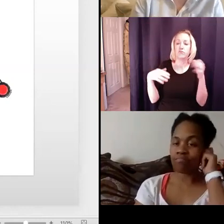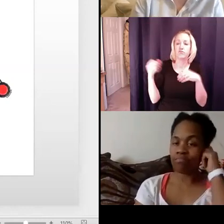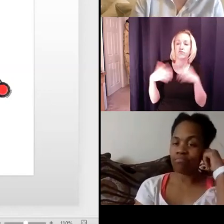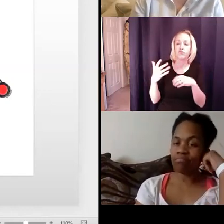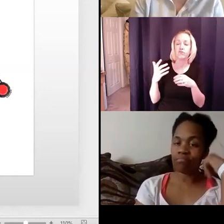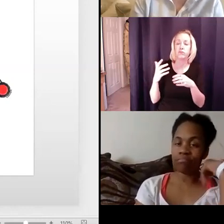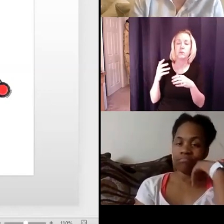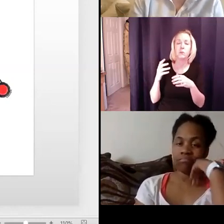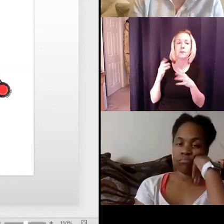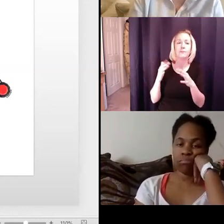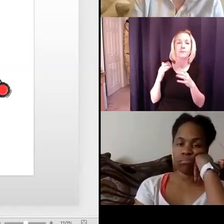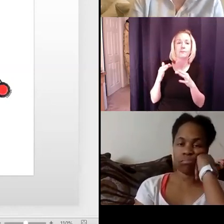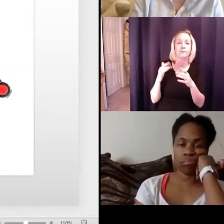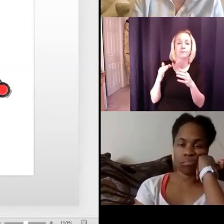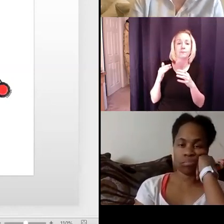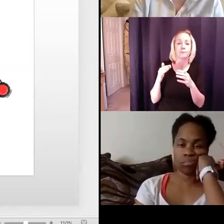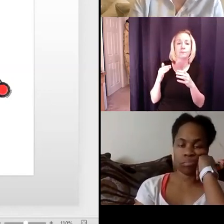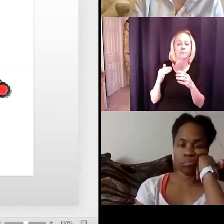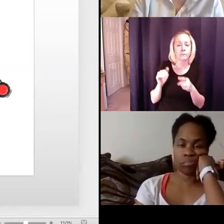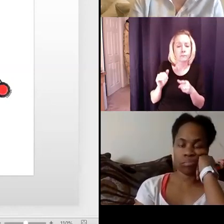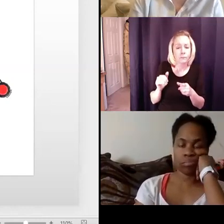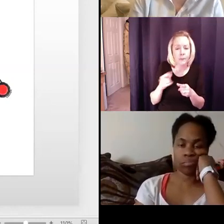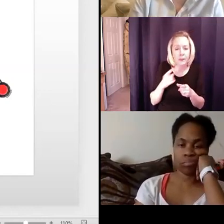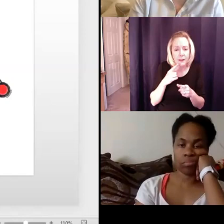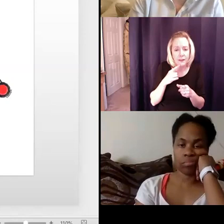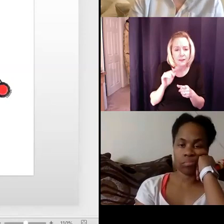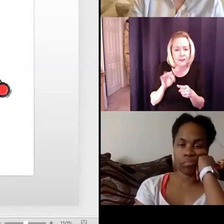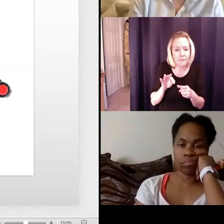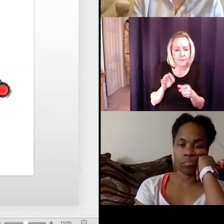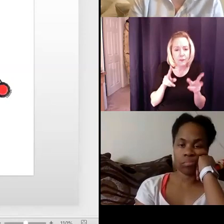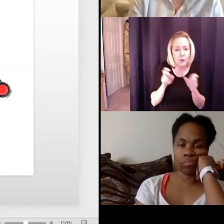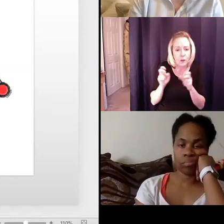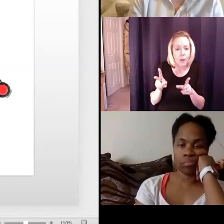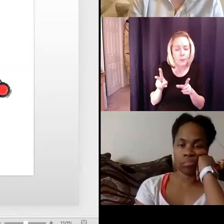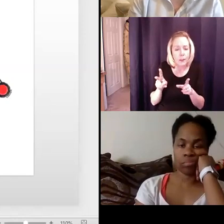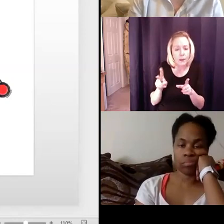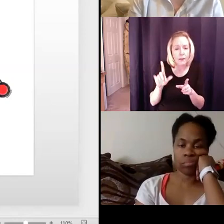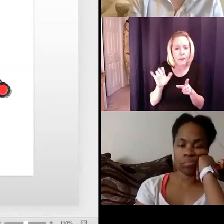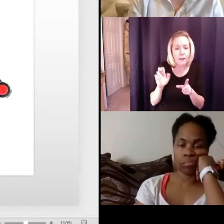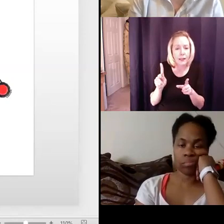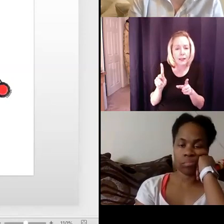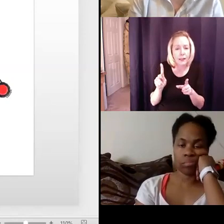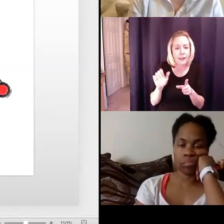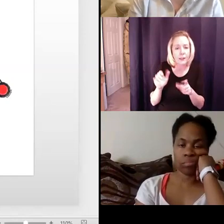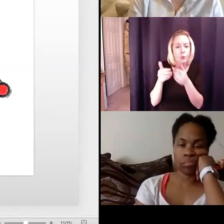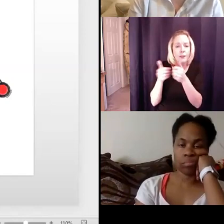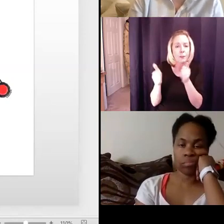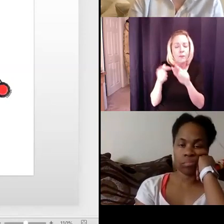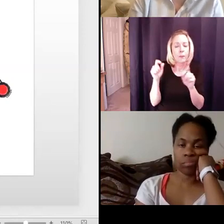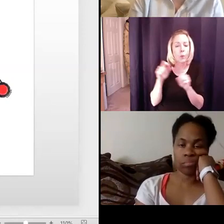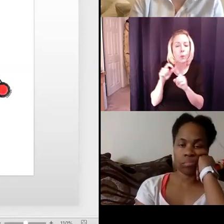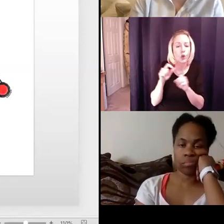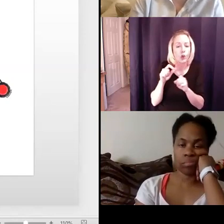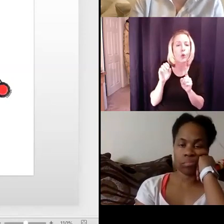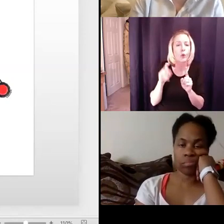separate somehow. So if you're copying and pasting the link, it needs to be separated from the words Literacy for